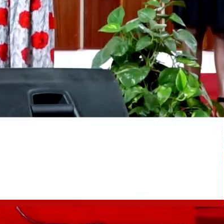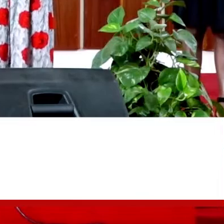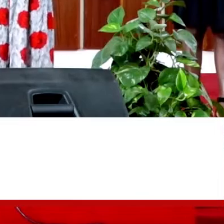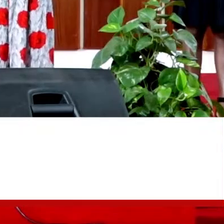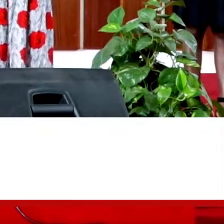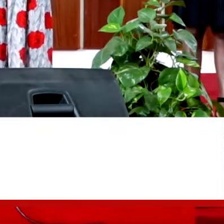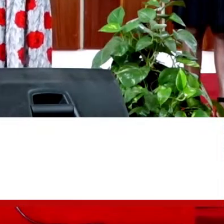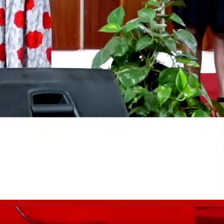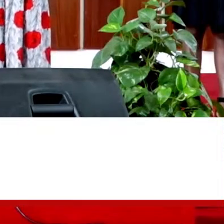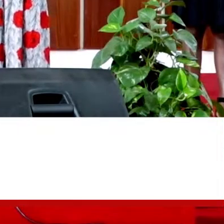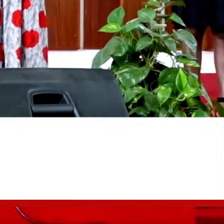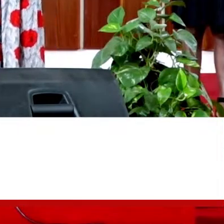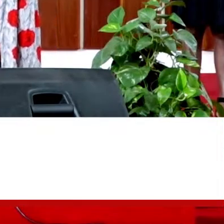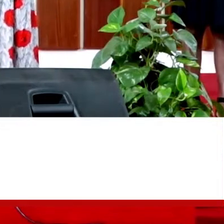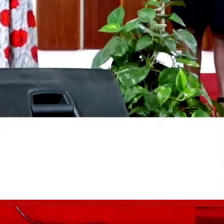Bwana.